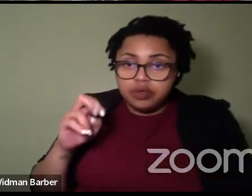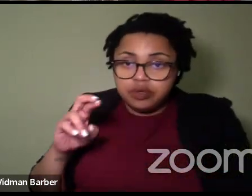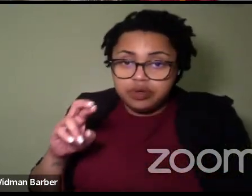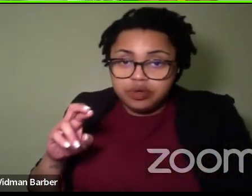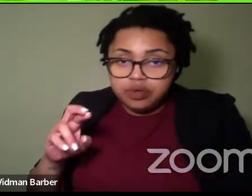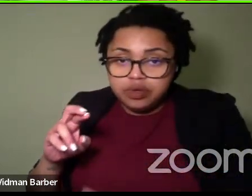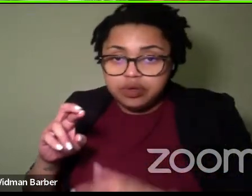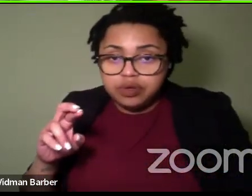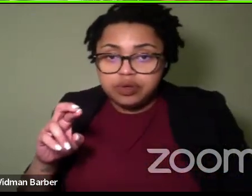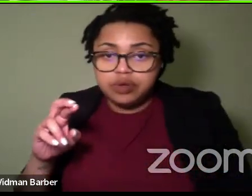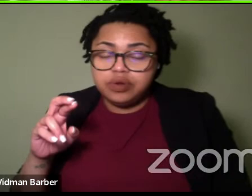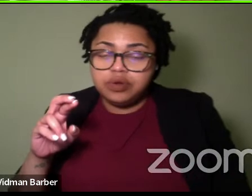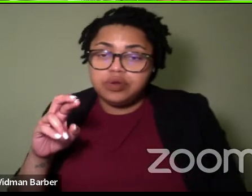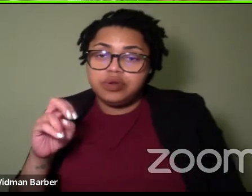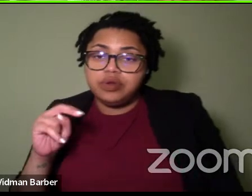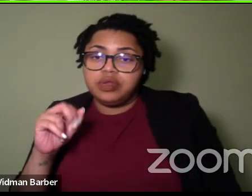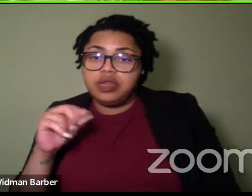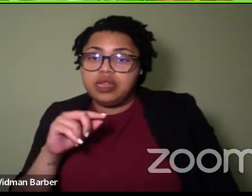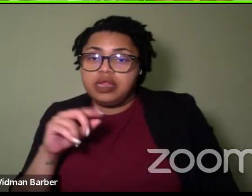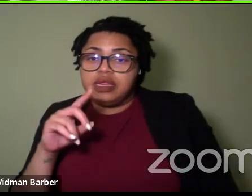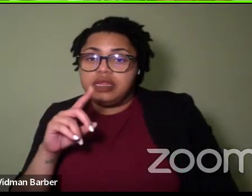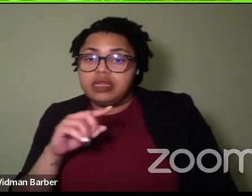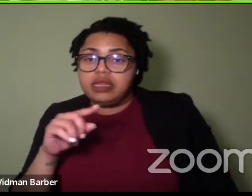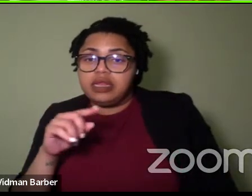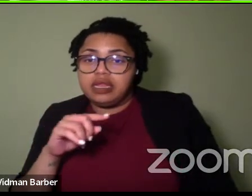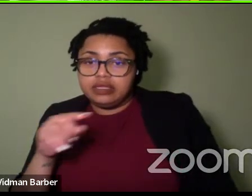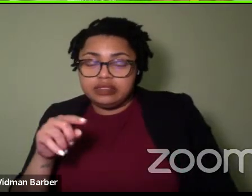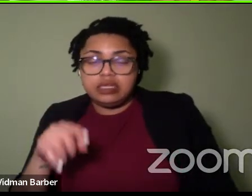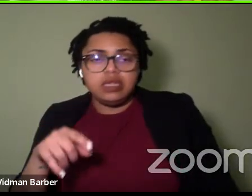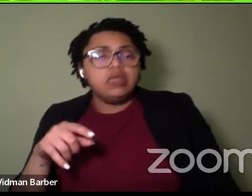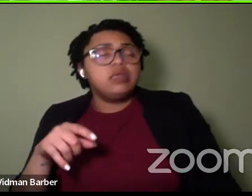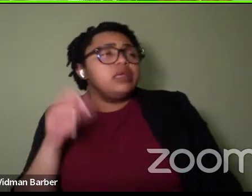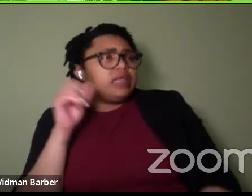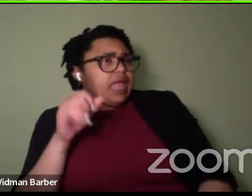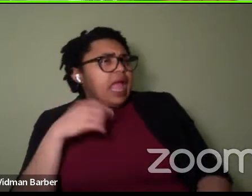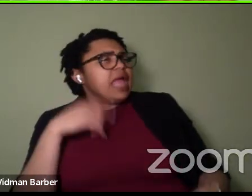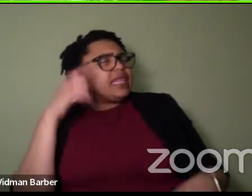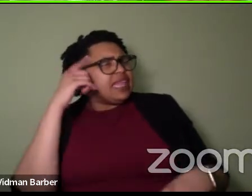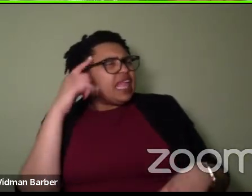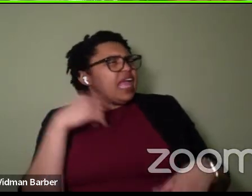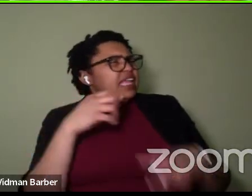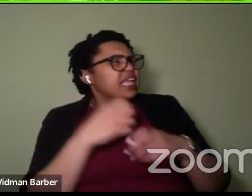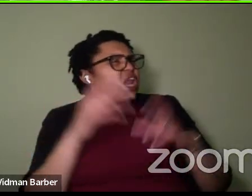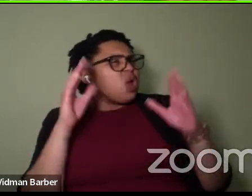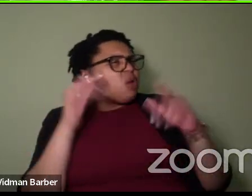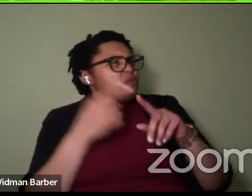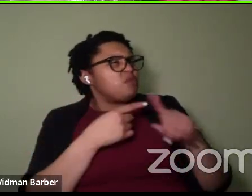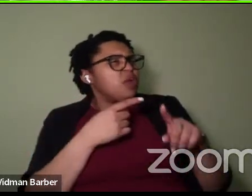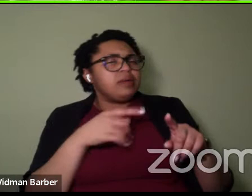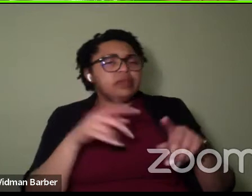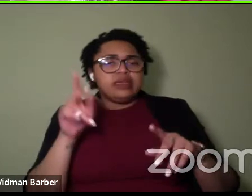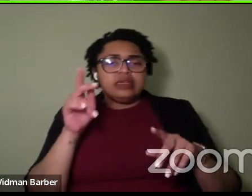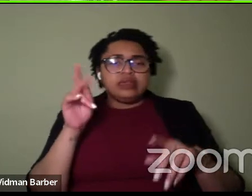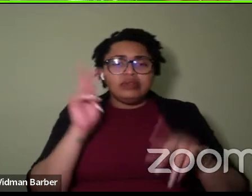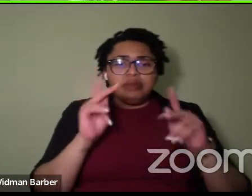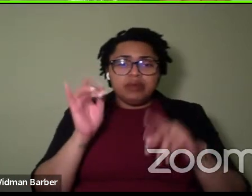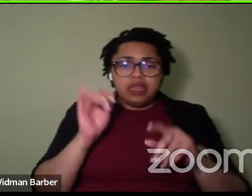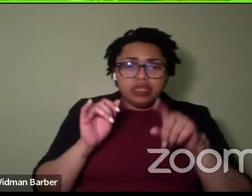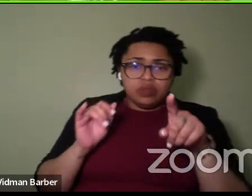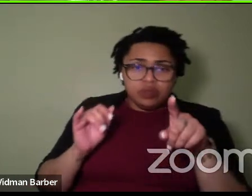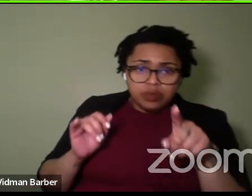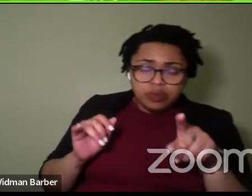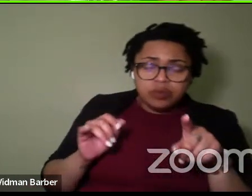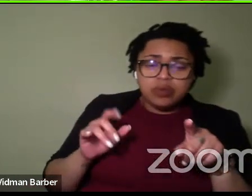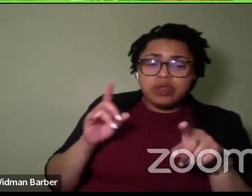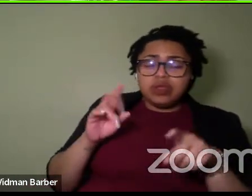Yeah, I think what where I draw hope from is just seeing like people like you, Dr. Moore and Dr. Montgomery, who, even being able